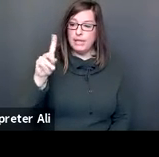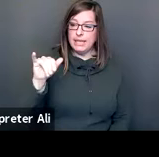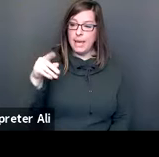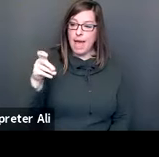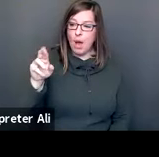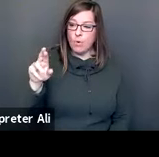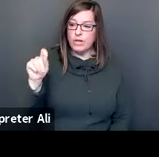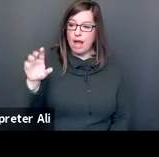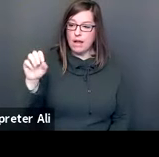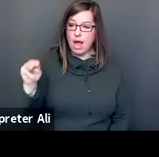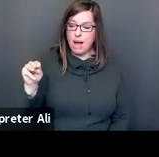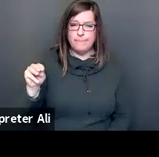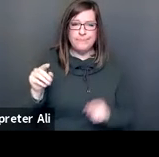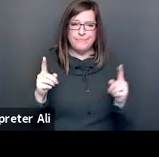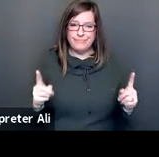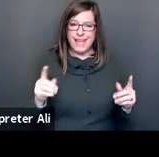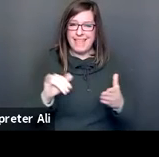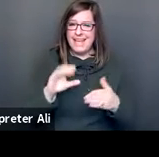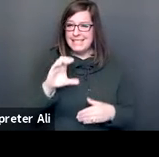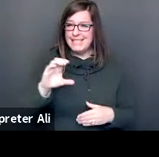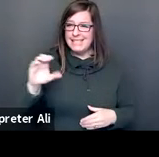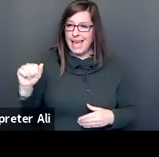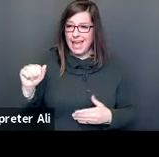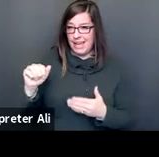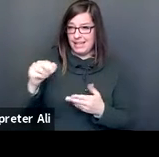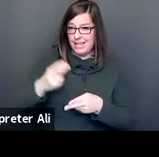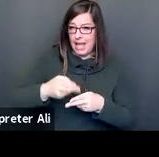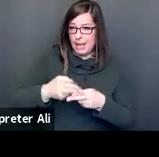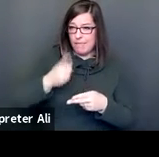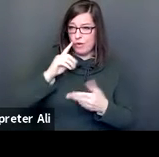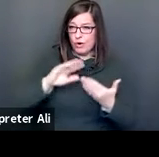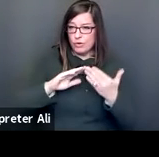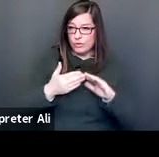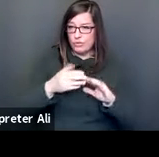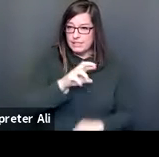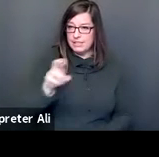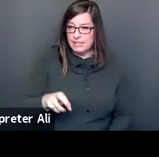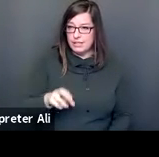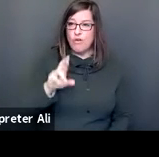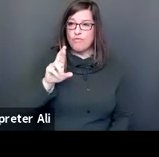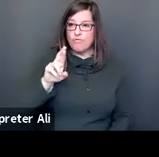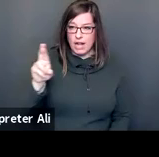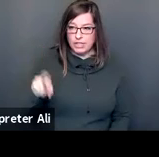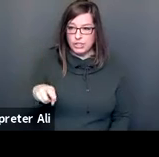info@rochestercommunitypower.com. That's the CCA program name for the City of Rochester, Rochester Community